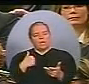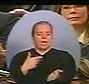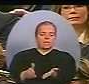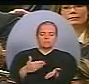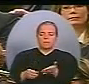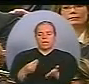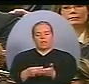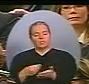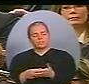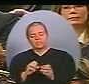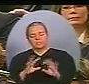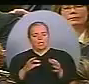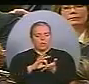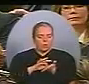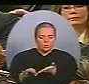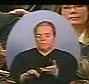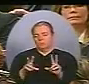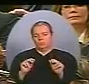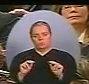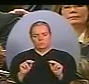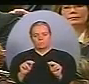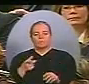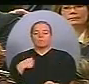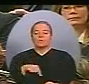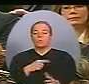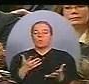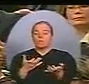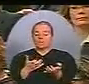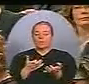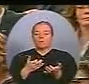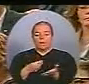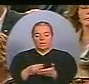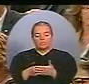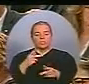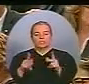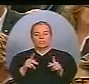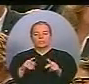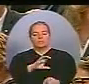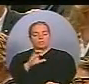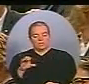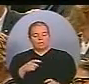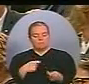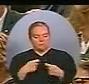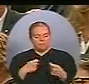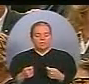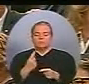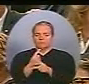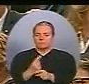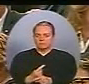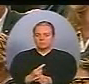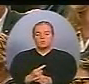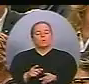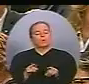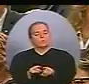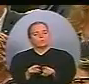spend approach by the NDP. But what they do want to see is a chance where Canadians are actually treated by respect by political parties, to see an opposition